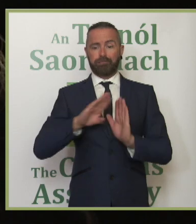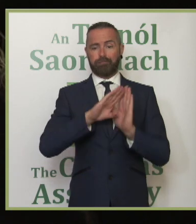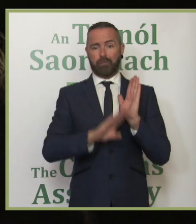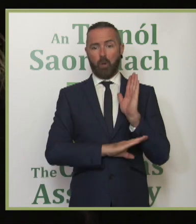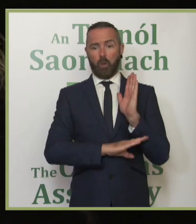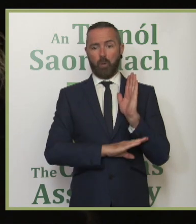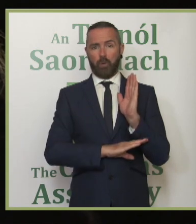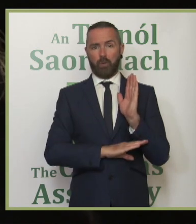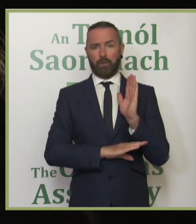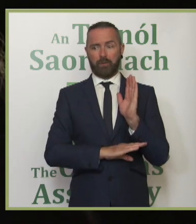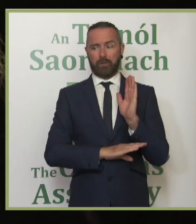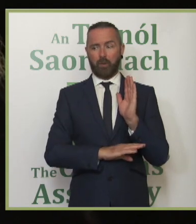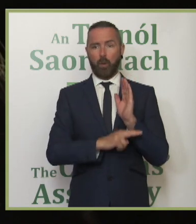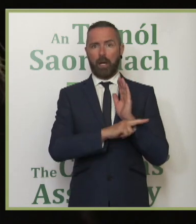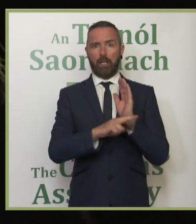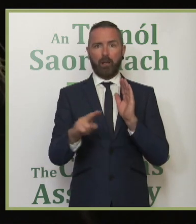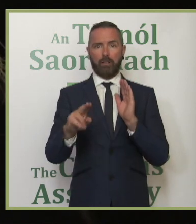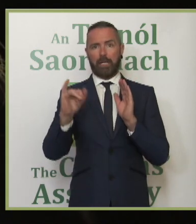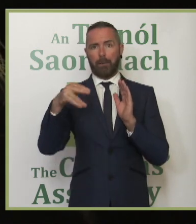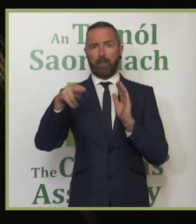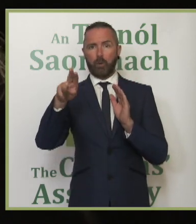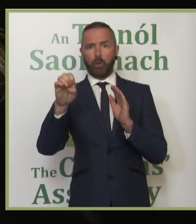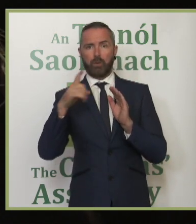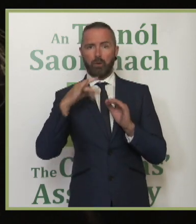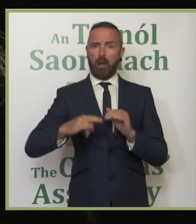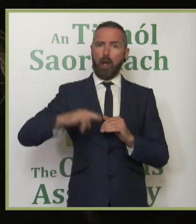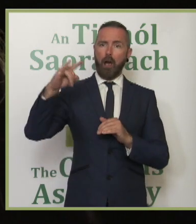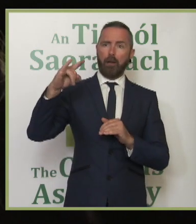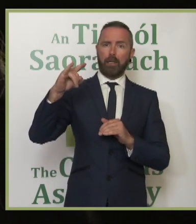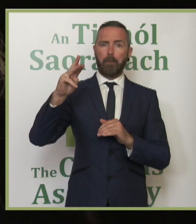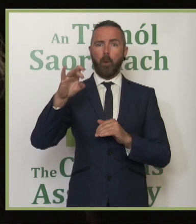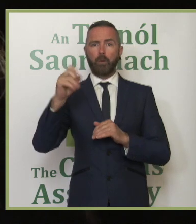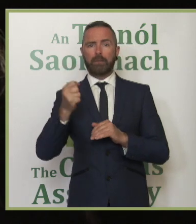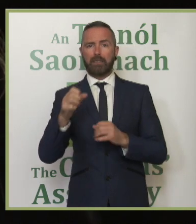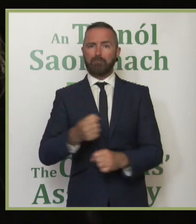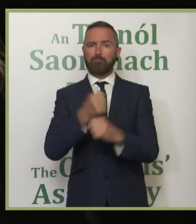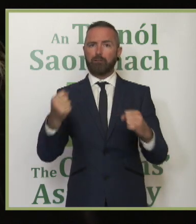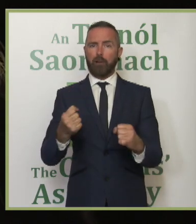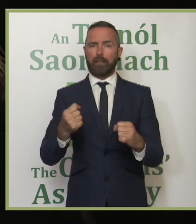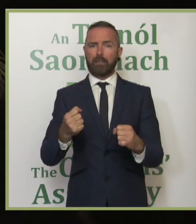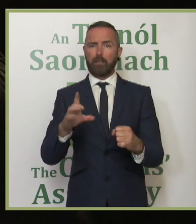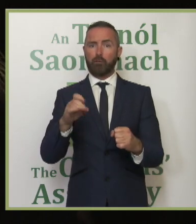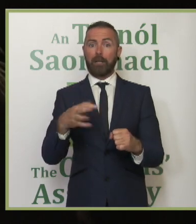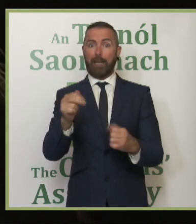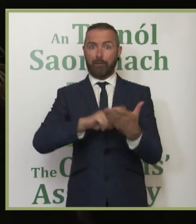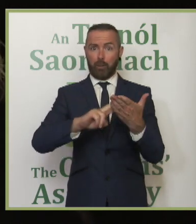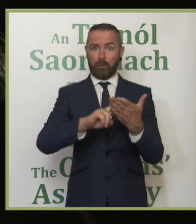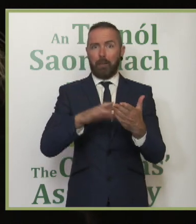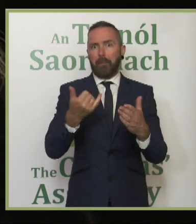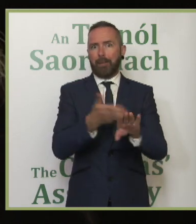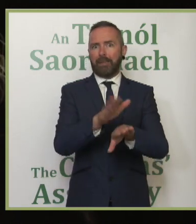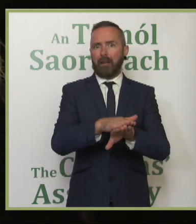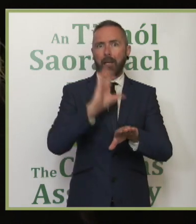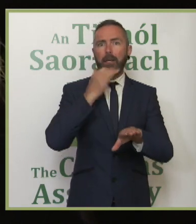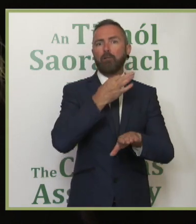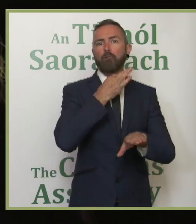that high potency unregulated drug. They take it, they may die because of the risk of that drug. But as